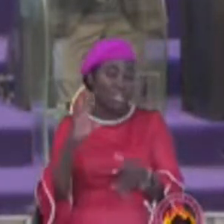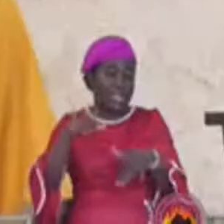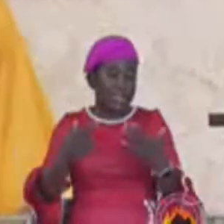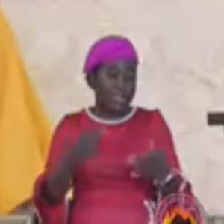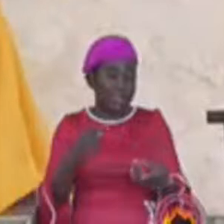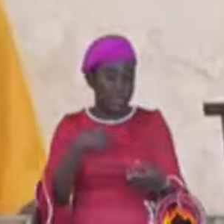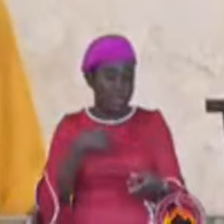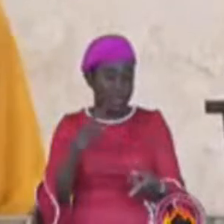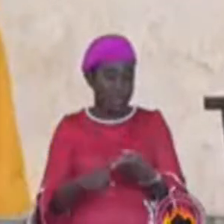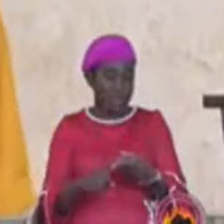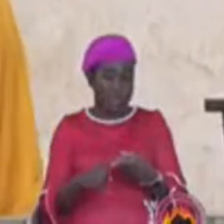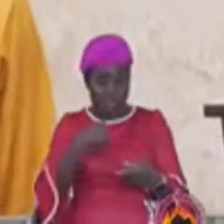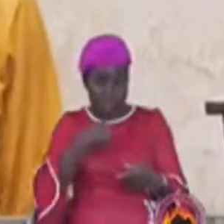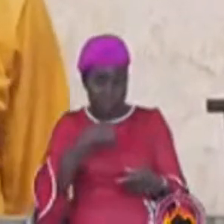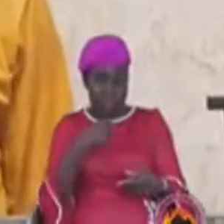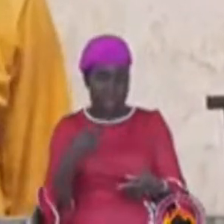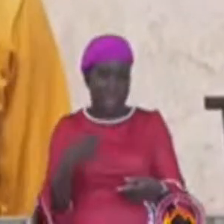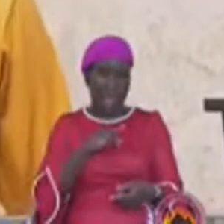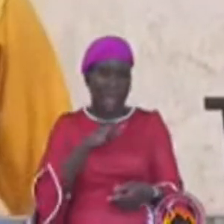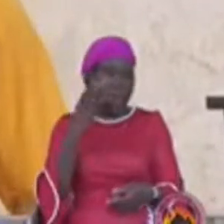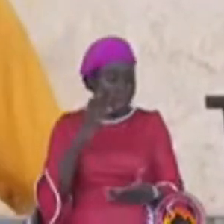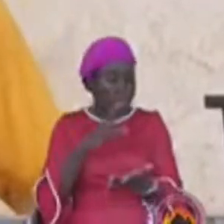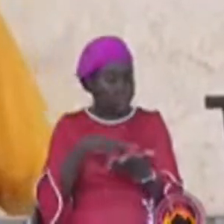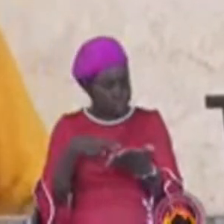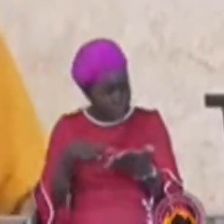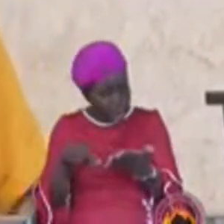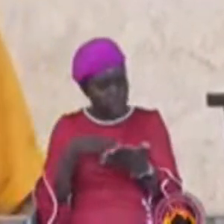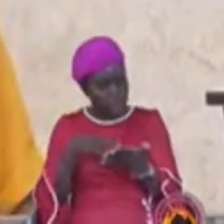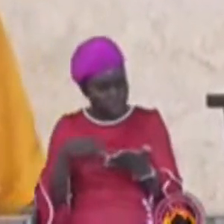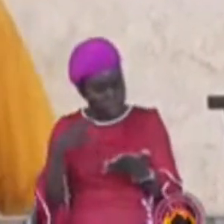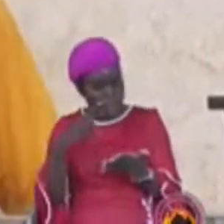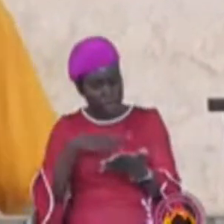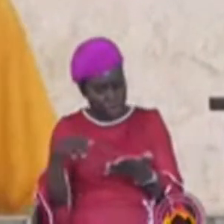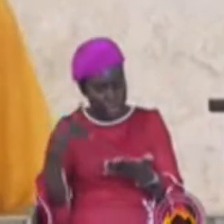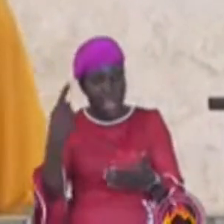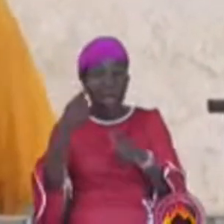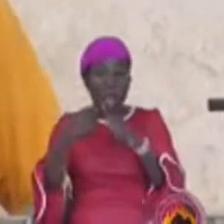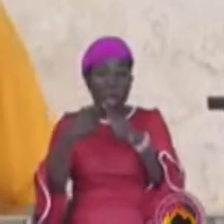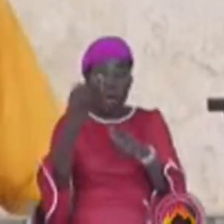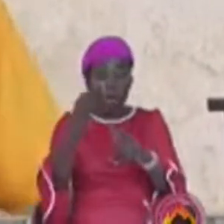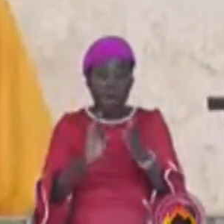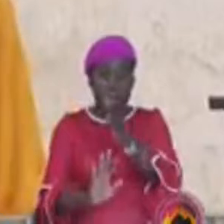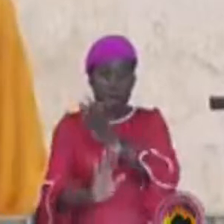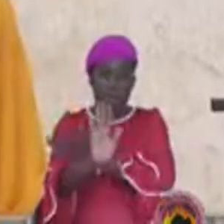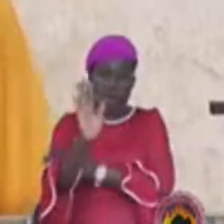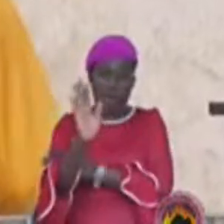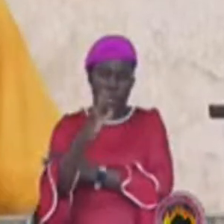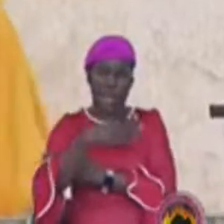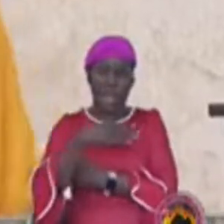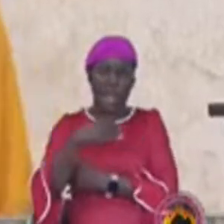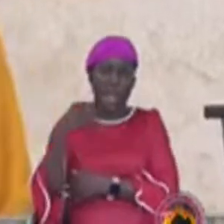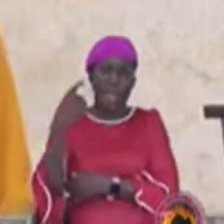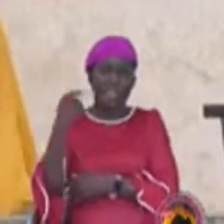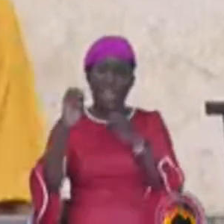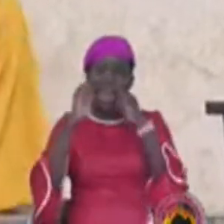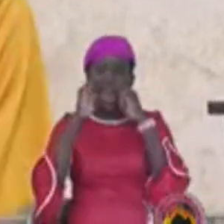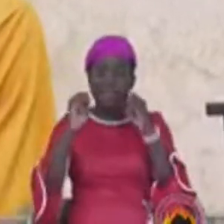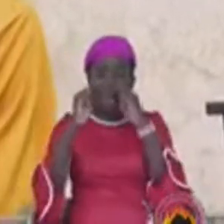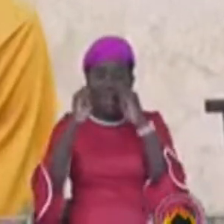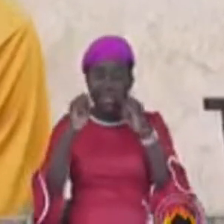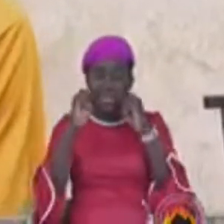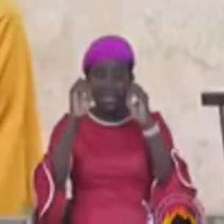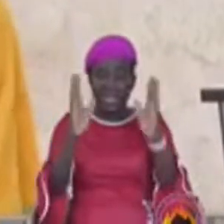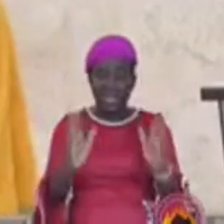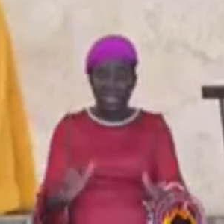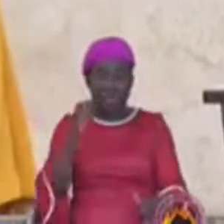just Saturday ti injo ti mo de woman yen wa eni wa so fun mi pe awon ma ran mi lo awon ran mi lo ti deliverance 1 week mo se de